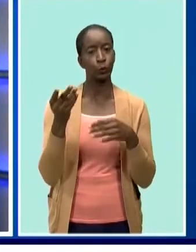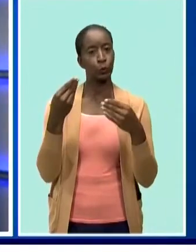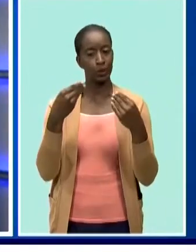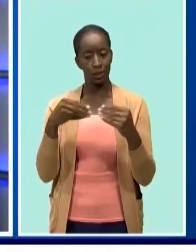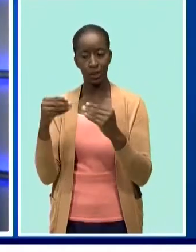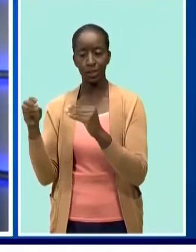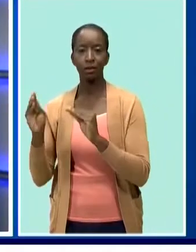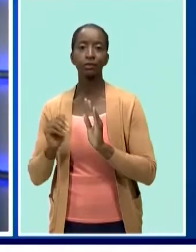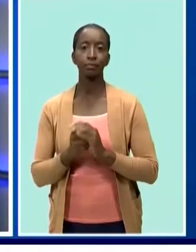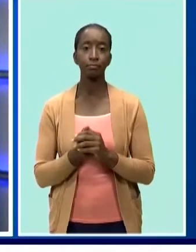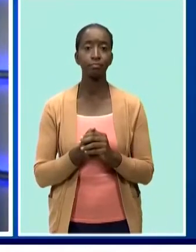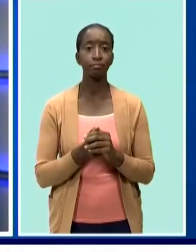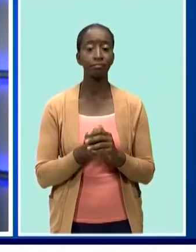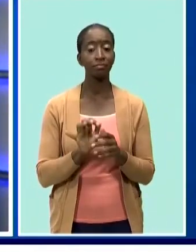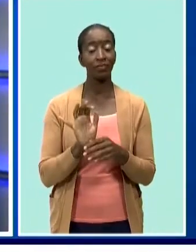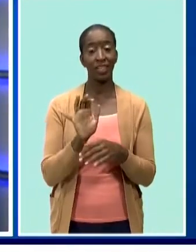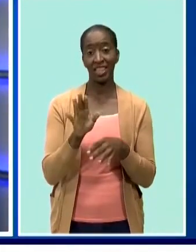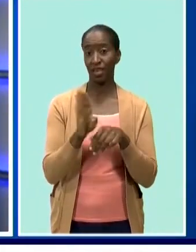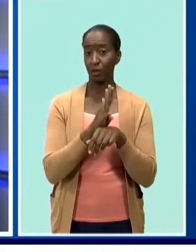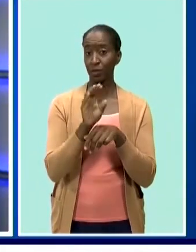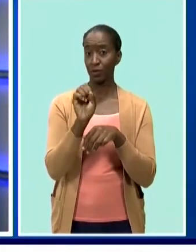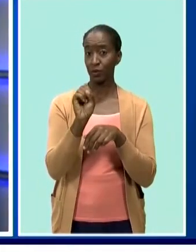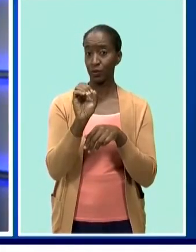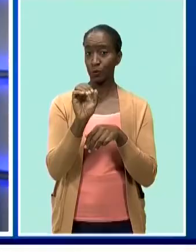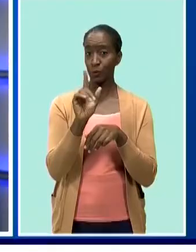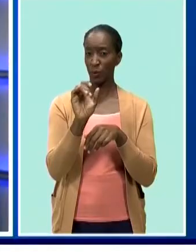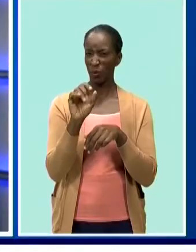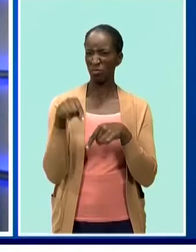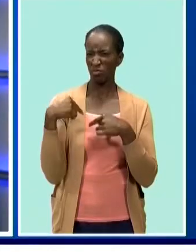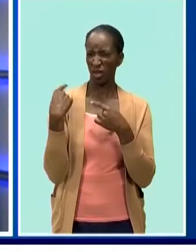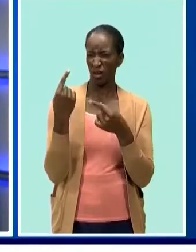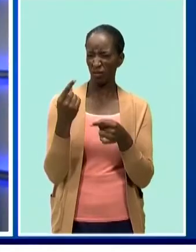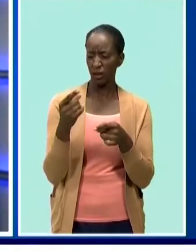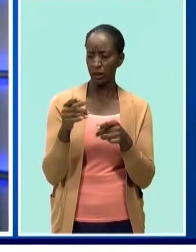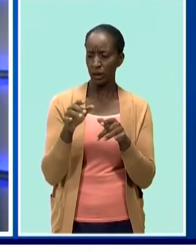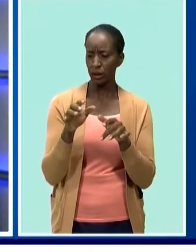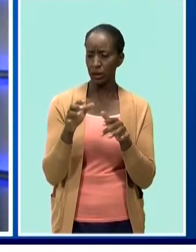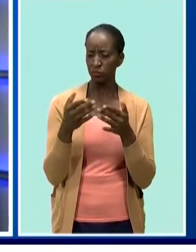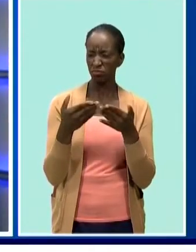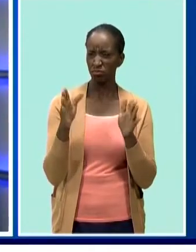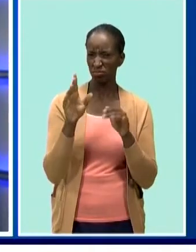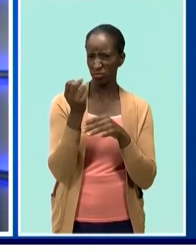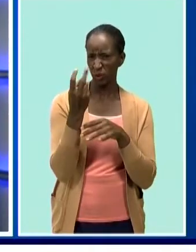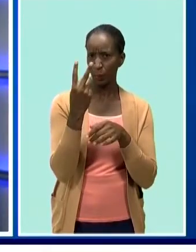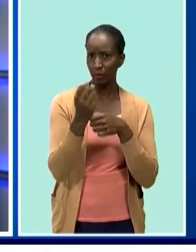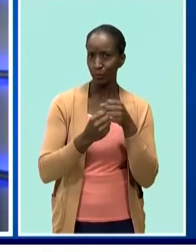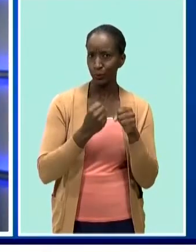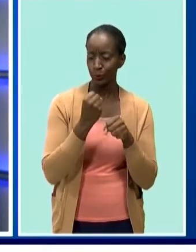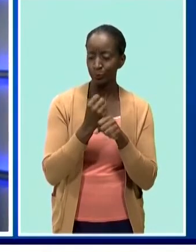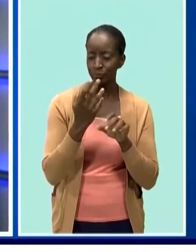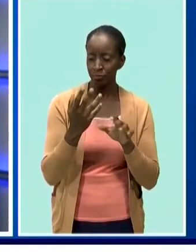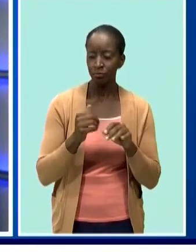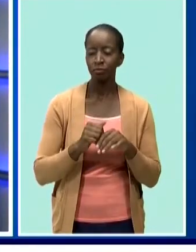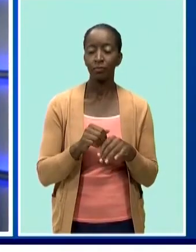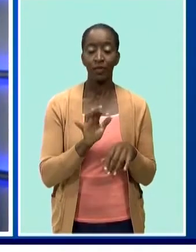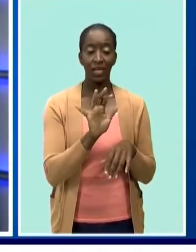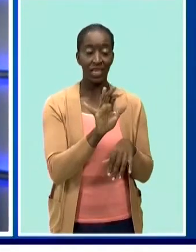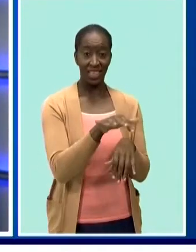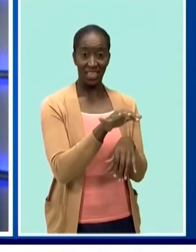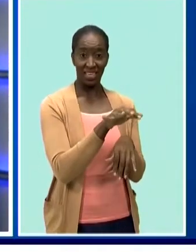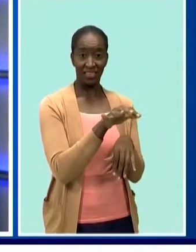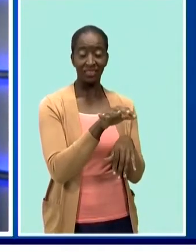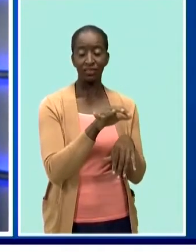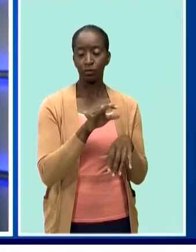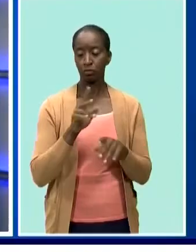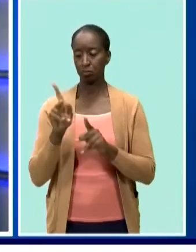the 12-year-old company's customers have been responding enthusiastically. He says in just the 2 weeks since they started the refilling initiative, they've